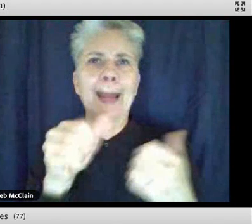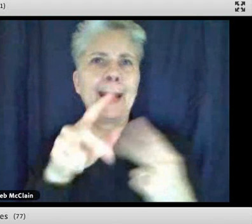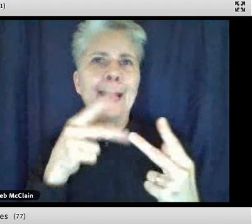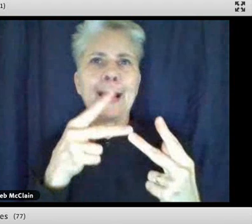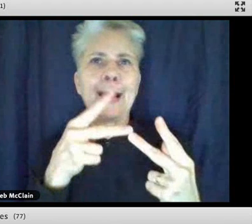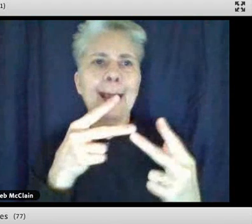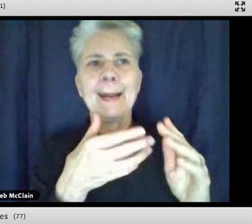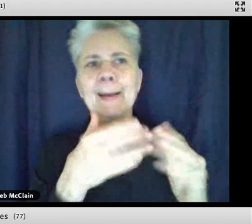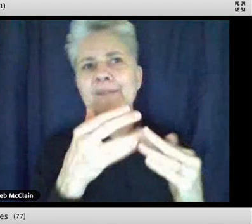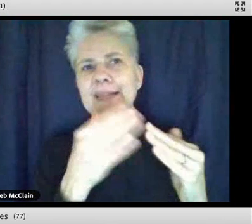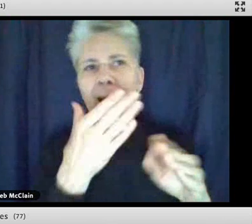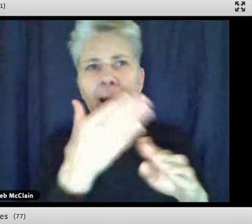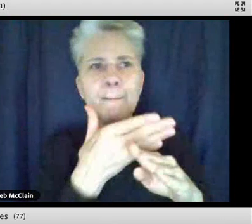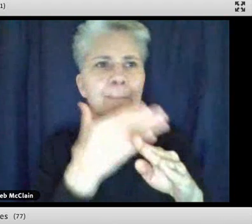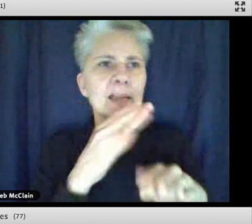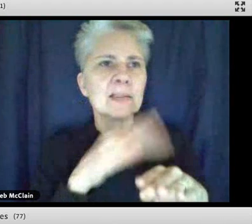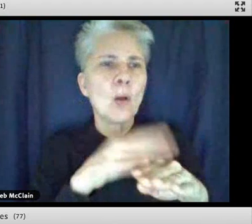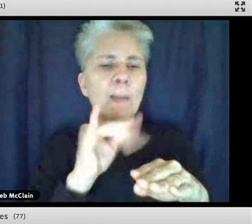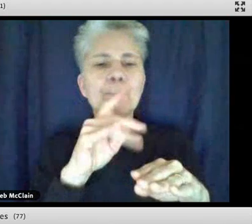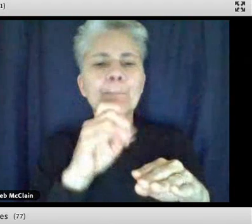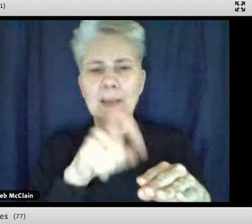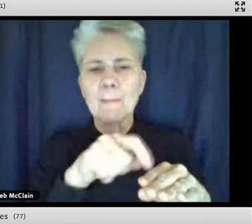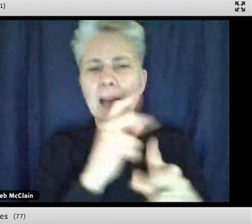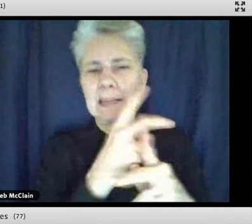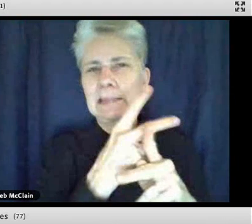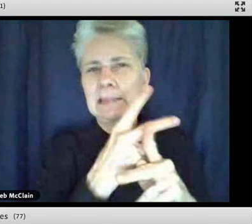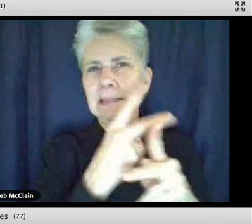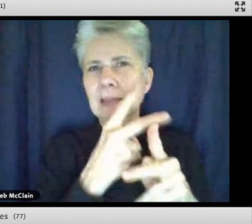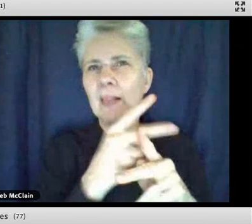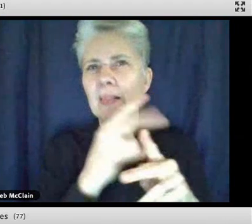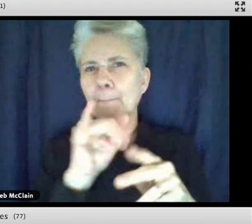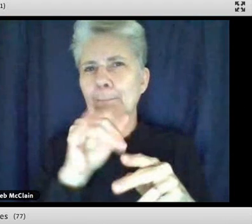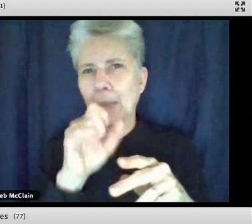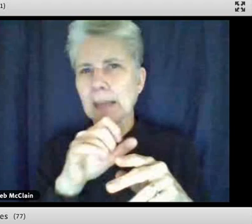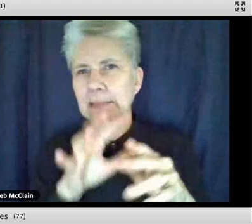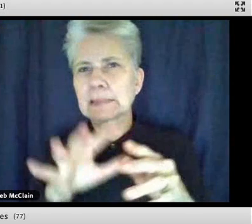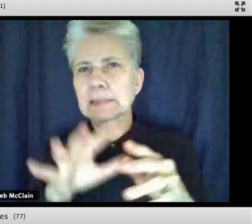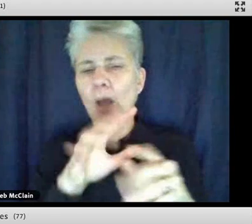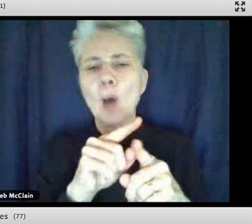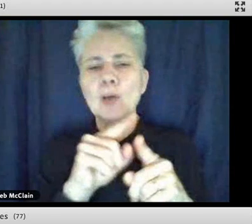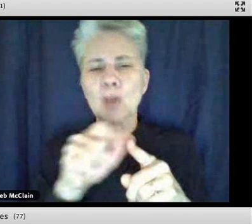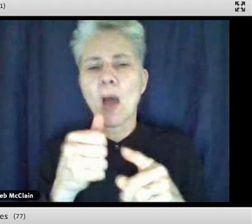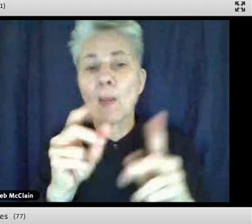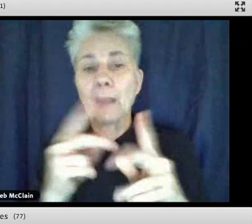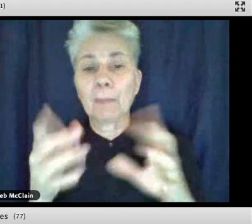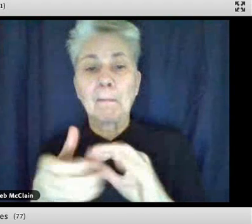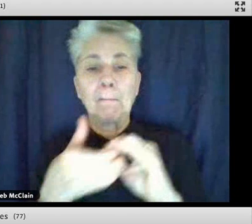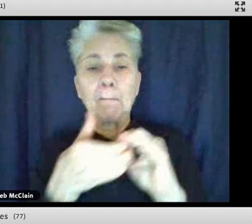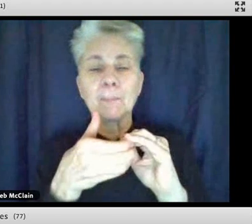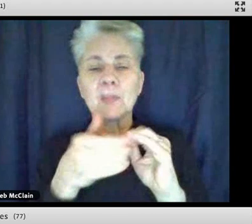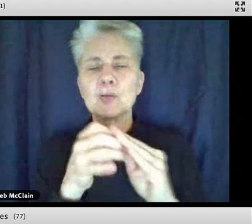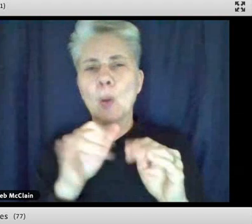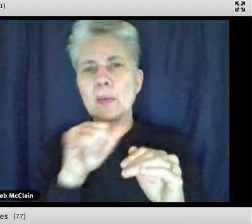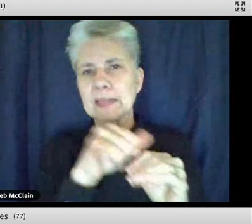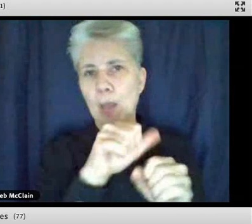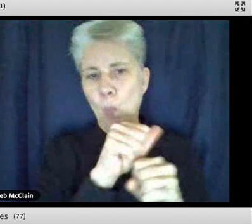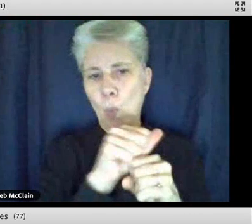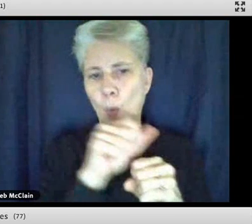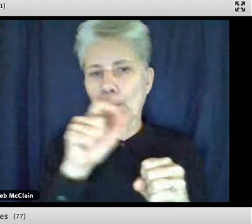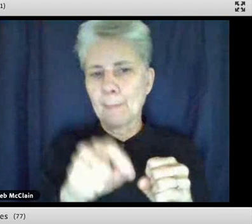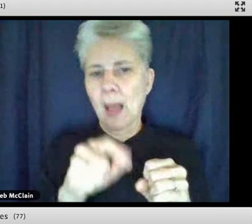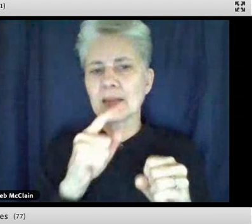of facility maintenance on the base. So he's, taking care of the entire base along with a bunch of other people. So he has to stay and work. So